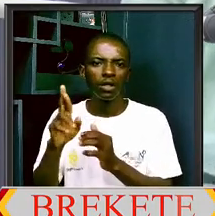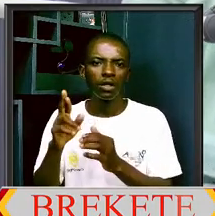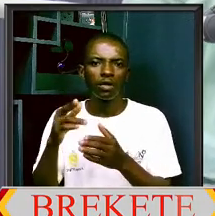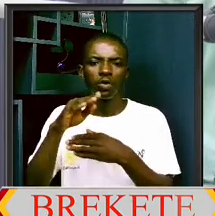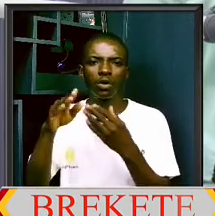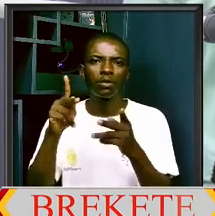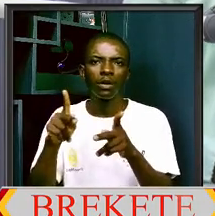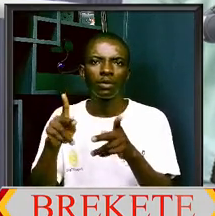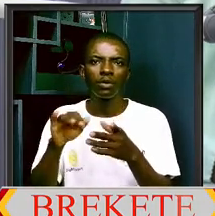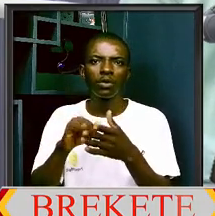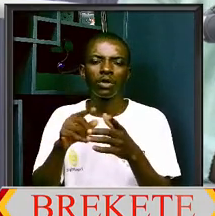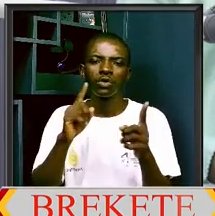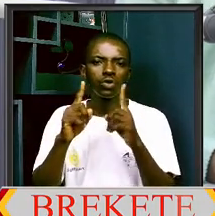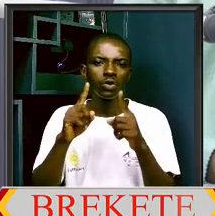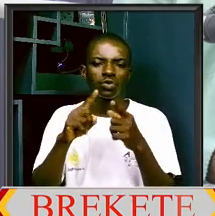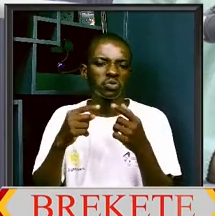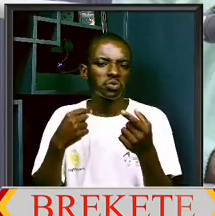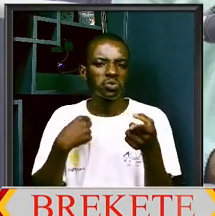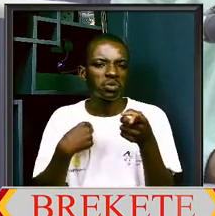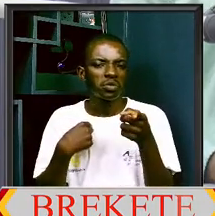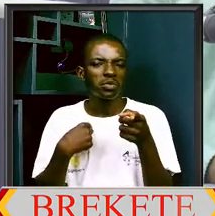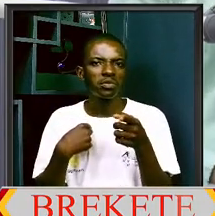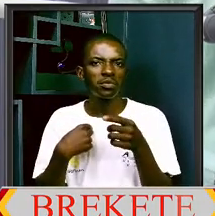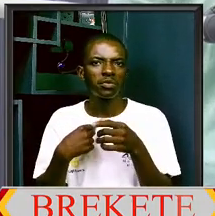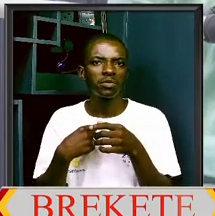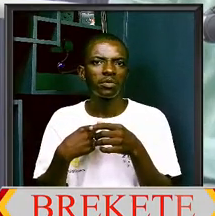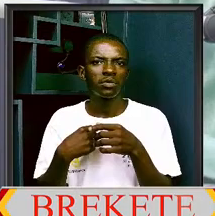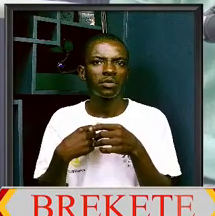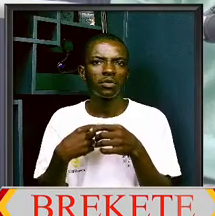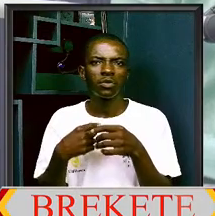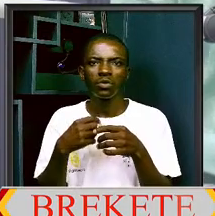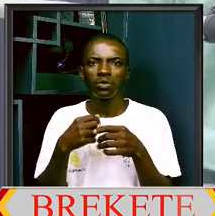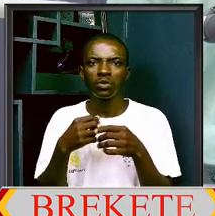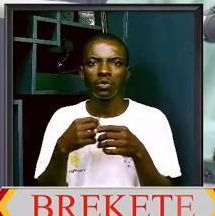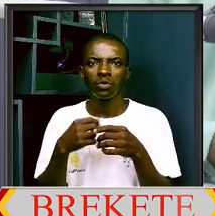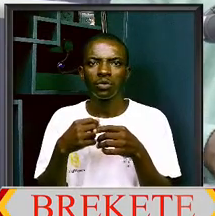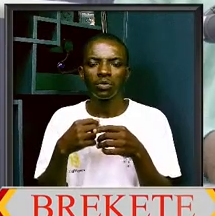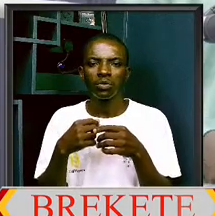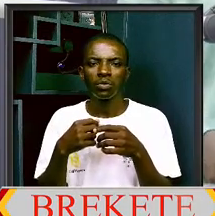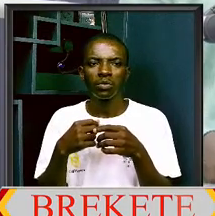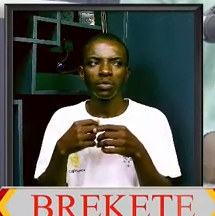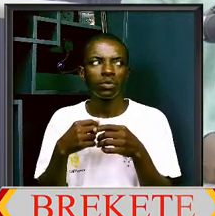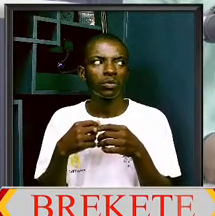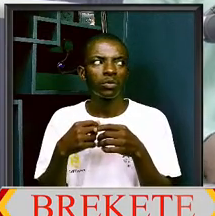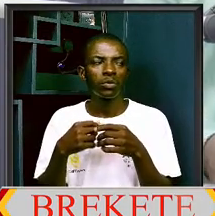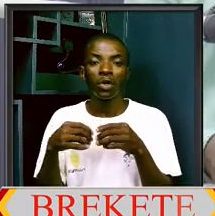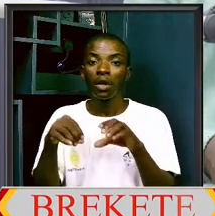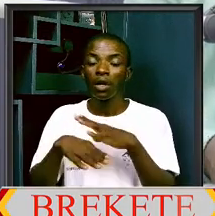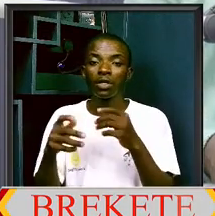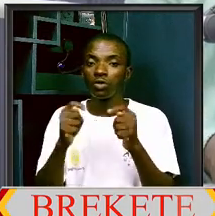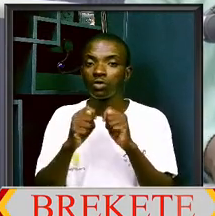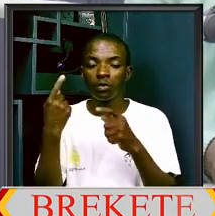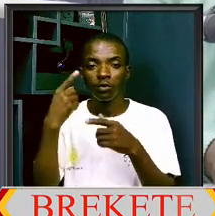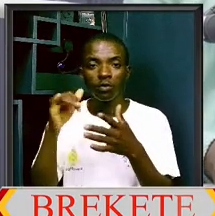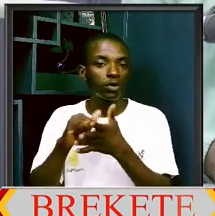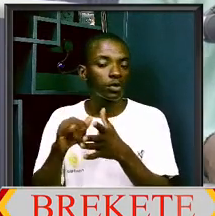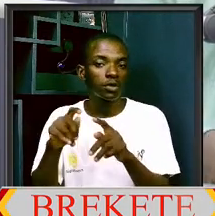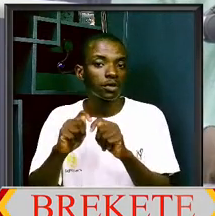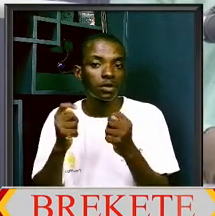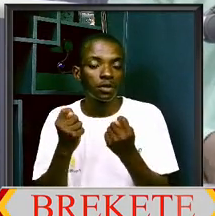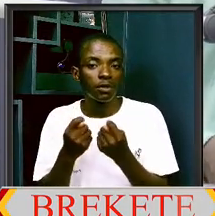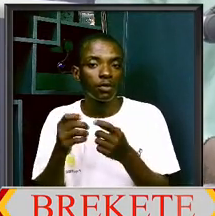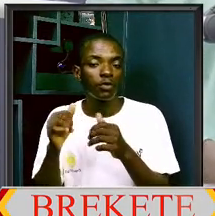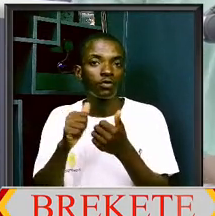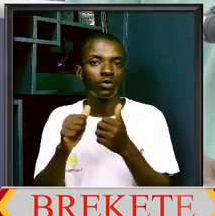people outside they don't they talk to me know they two put yourself I put we don't enter trouble for this one for this kind